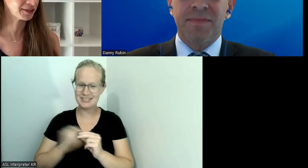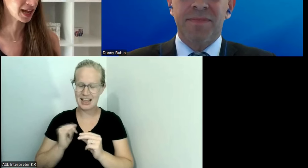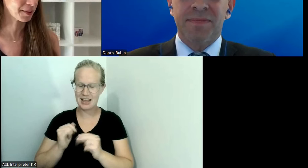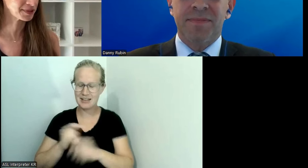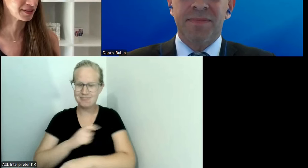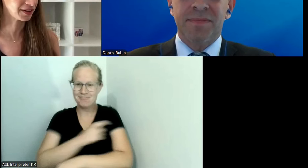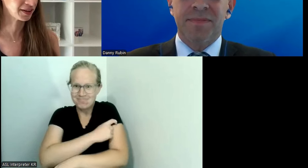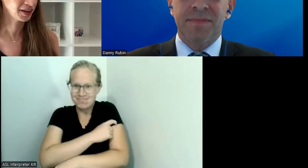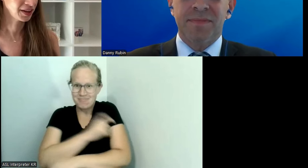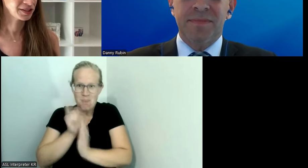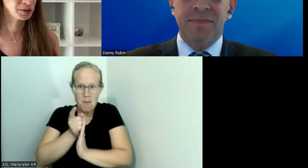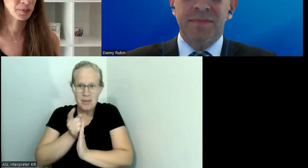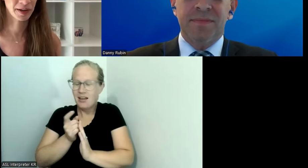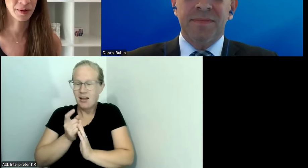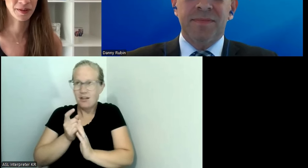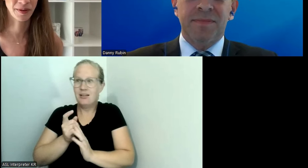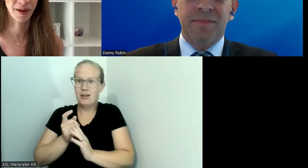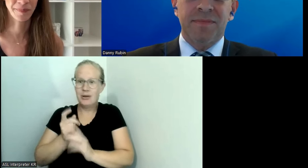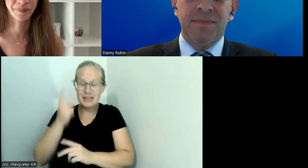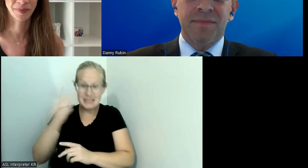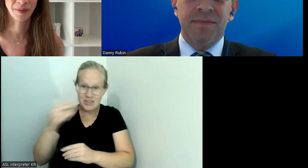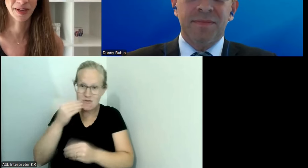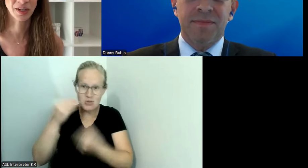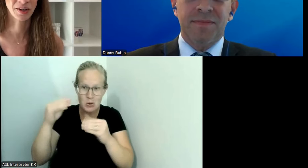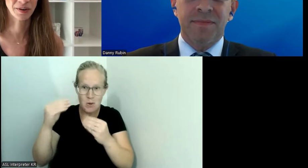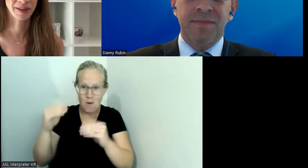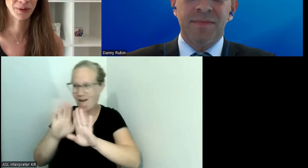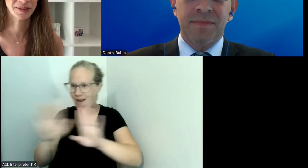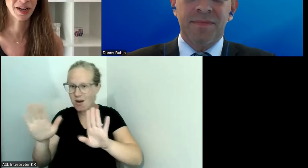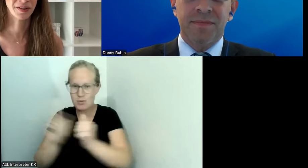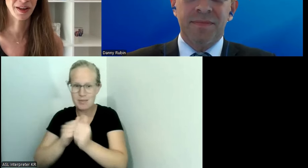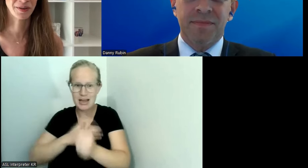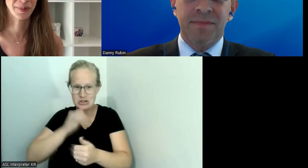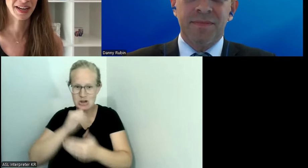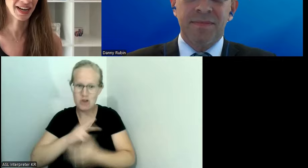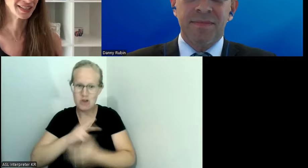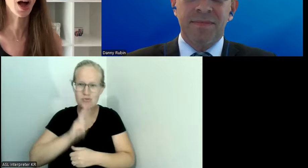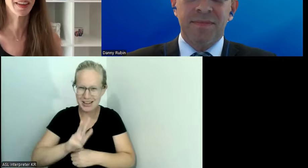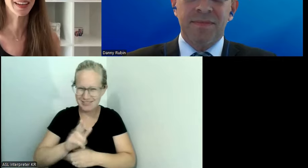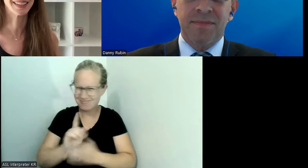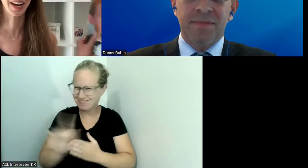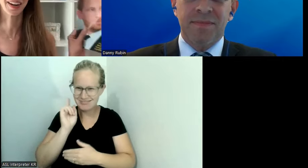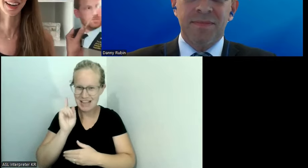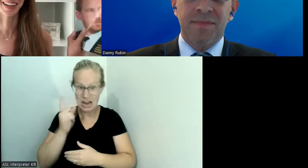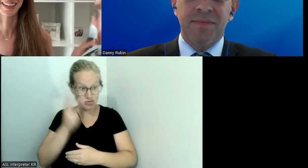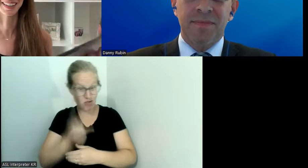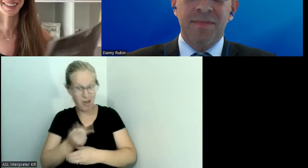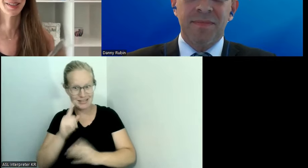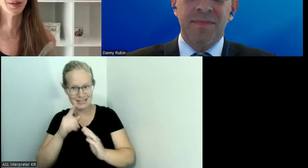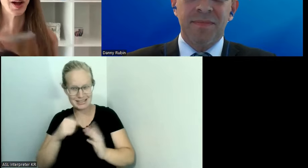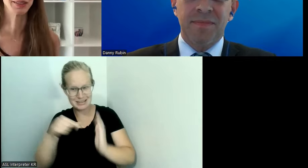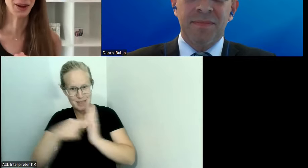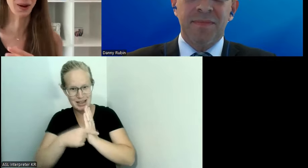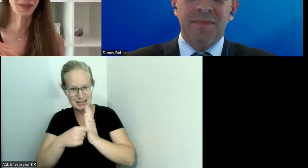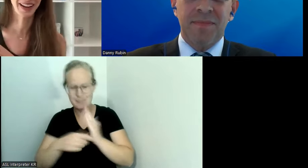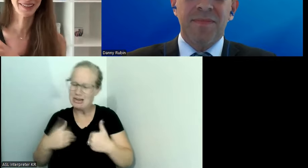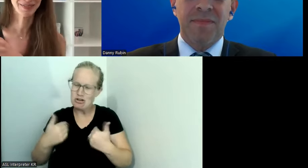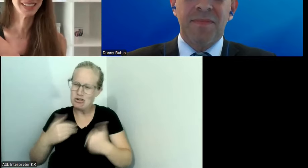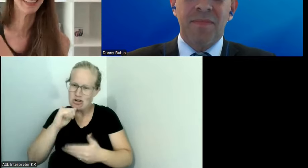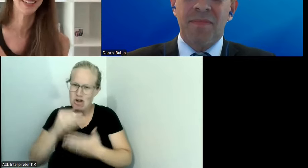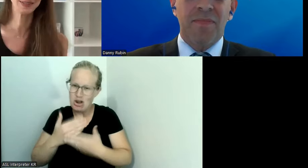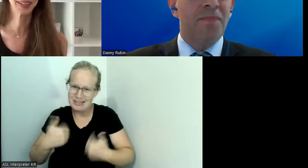moment. Every time I was in the supermarket with, um, my daughter, my three-year-old daughter the other week, and I saw this there and she's too young to